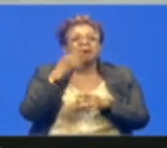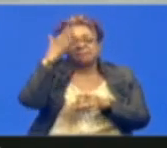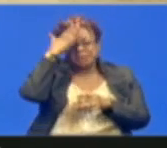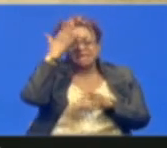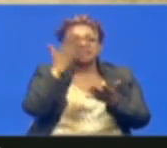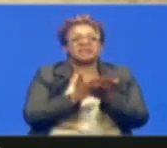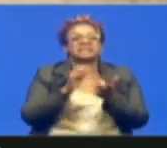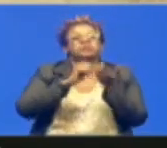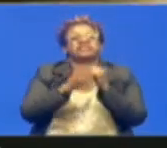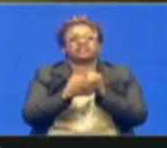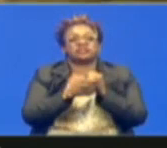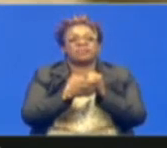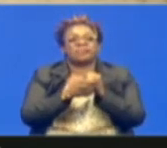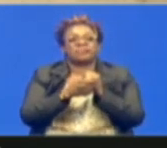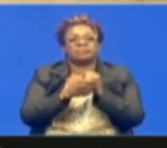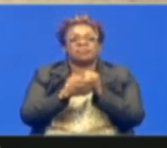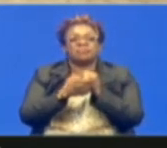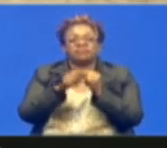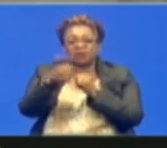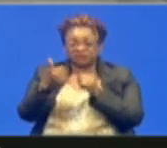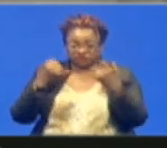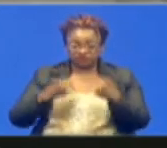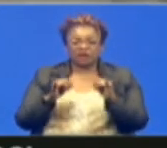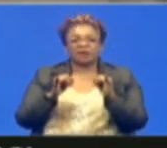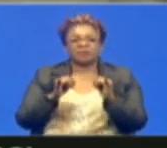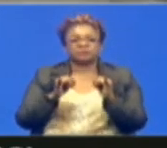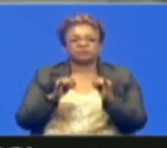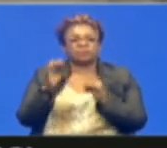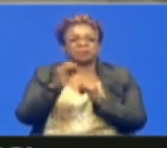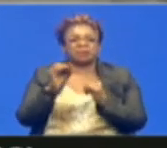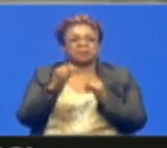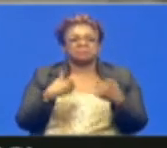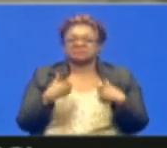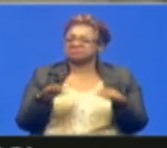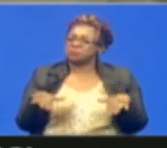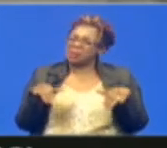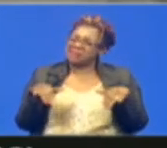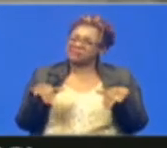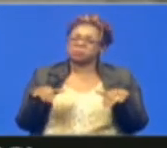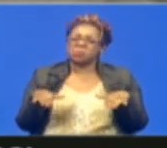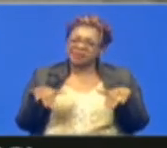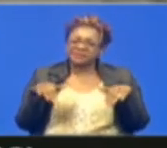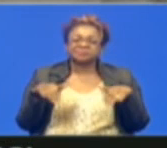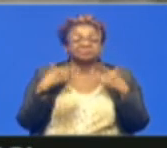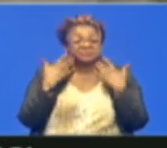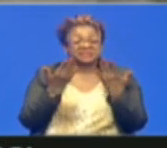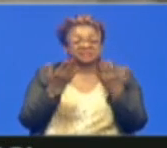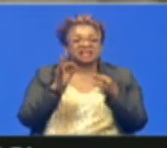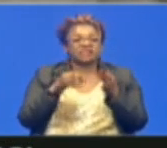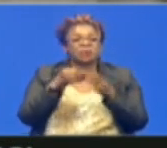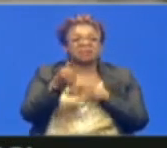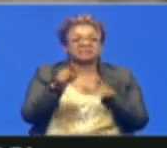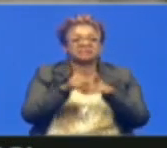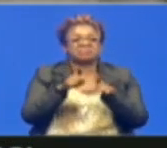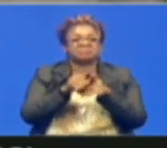changed. Others tried to be more optimistic. Inakaa tu nikigoja. Takaa tu nikigoja nione kama watalipa na pia hiyo